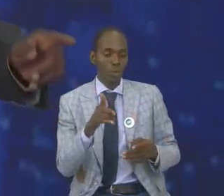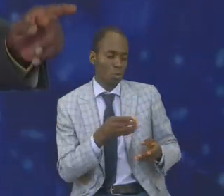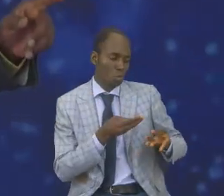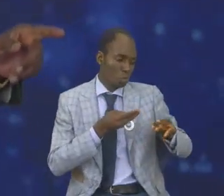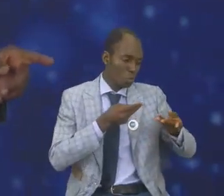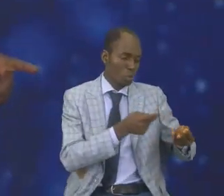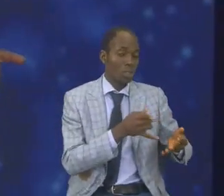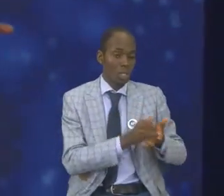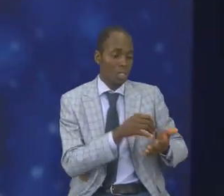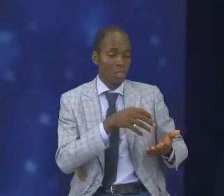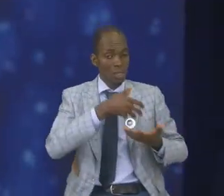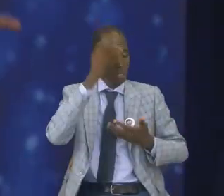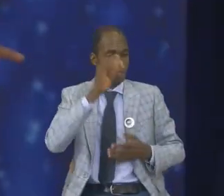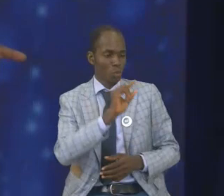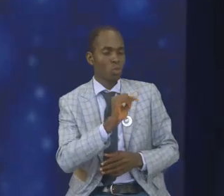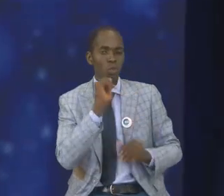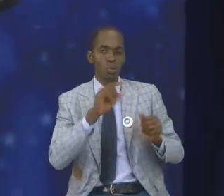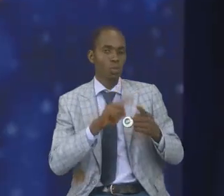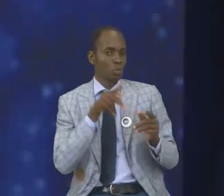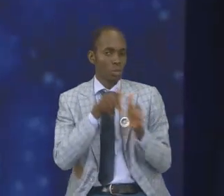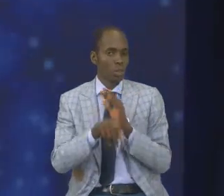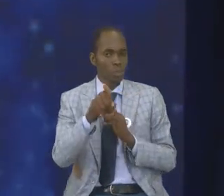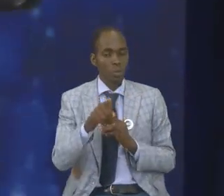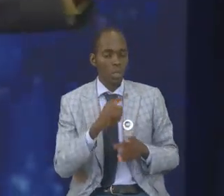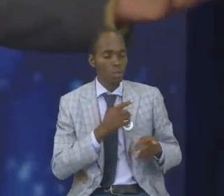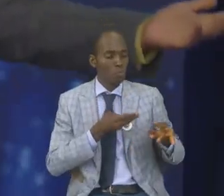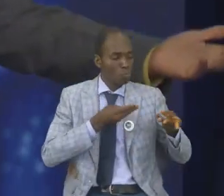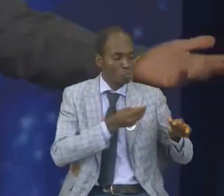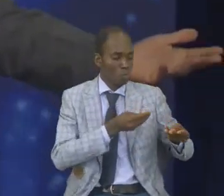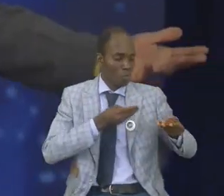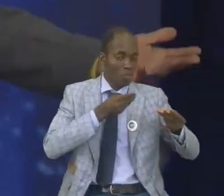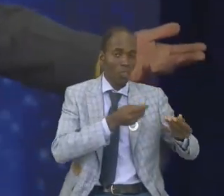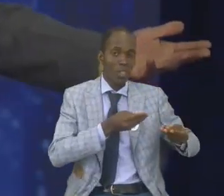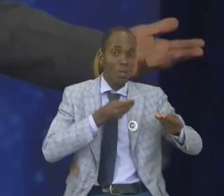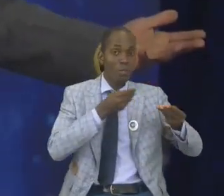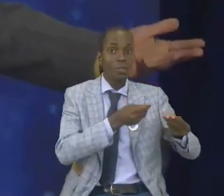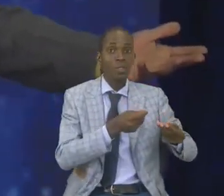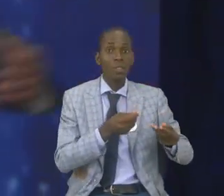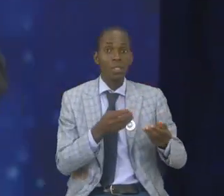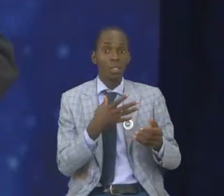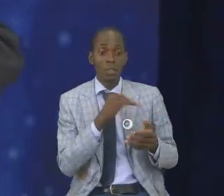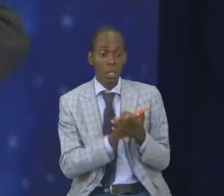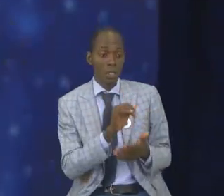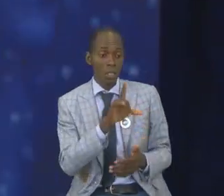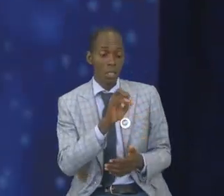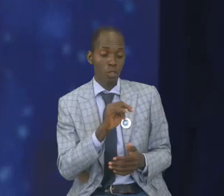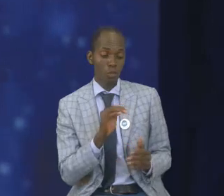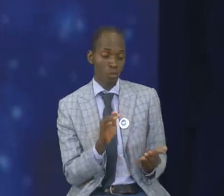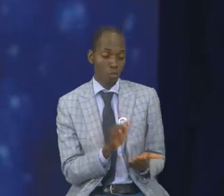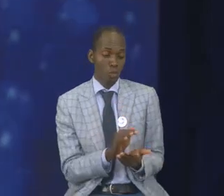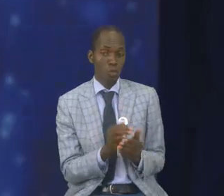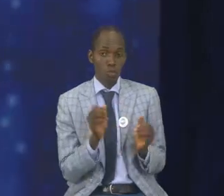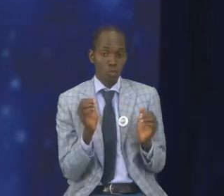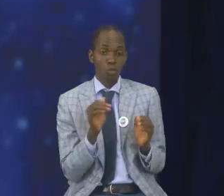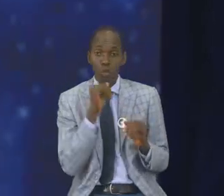now, and you nurture that lion, nurture that lion, eventually what you nurture will grow up and become stronger than